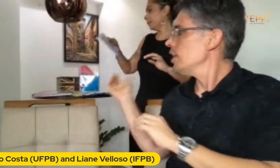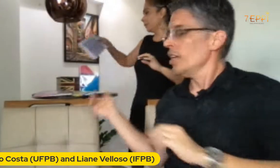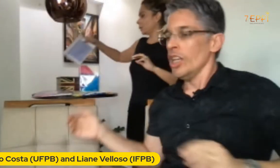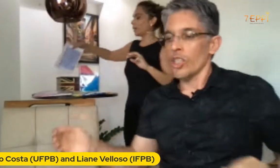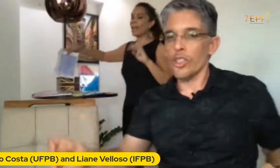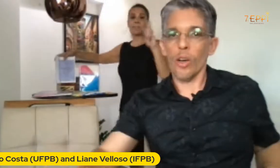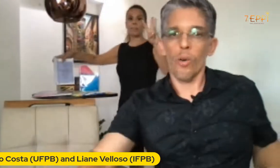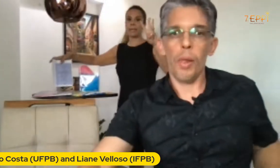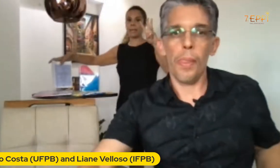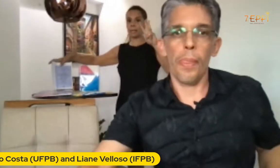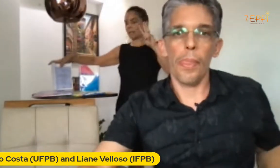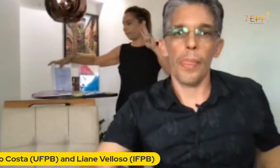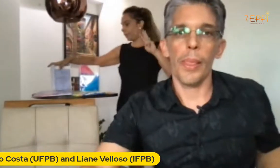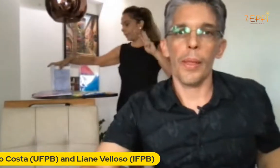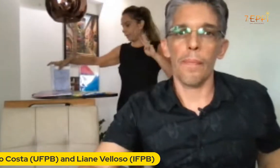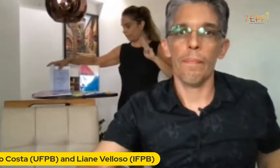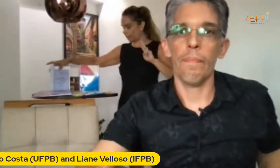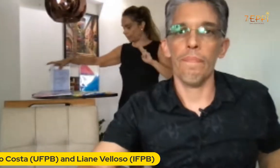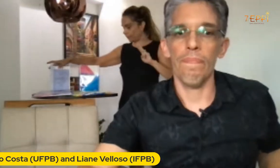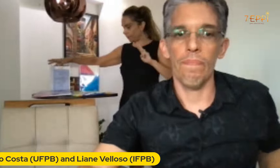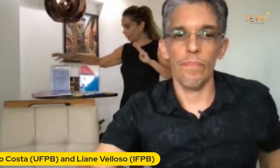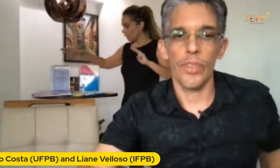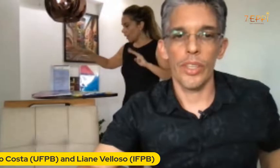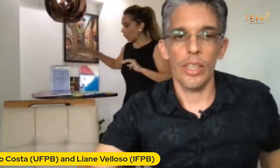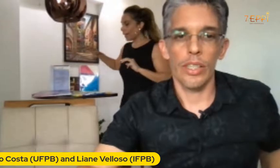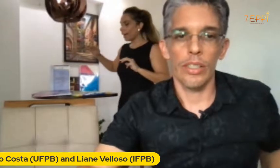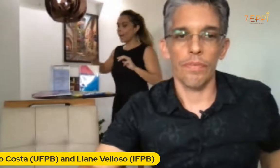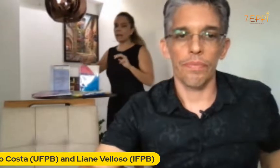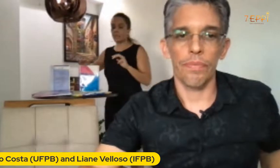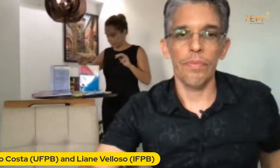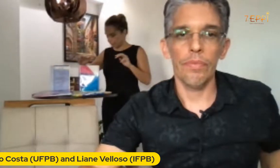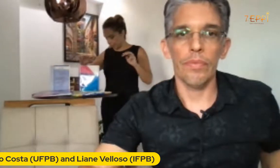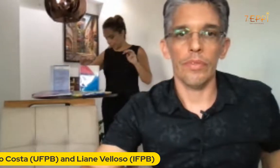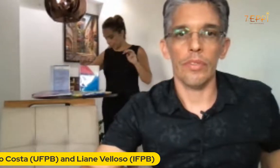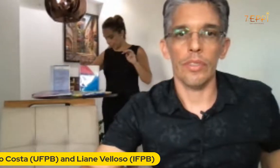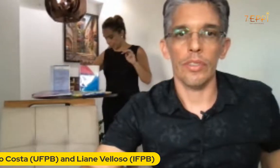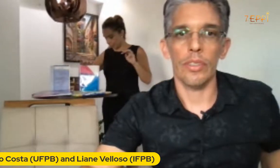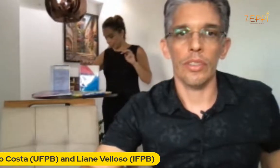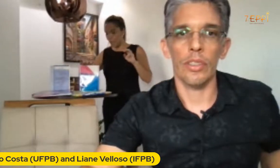Yeah. So we have 3 of this. Mm-hmm. We